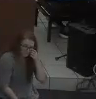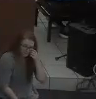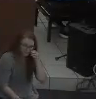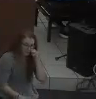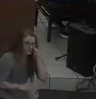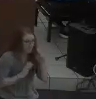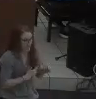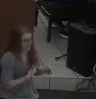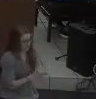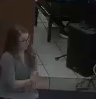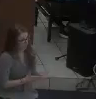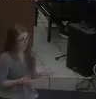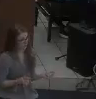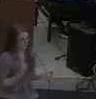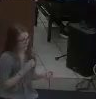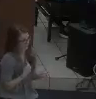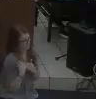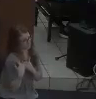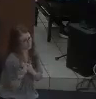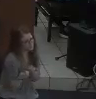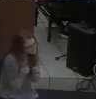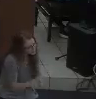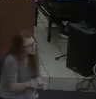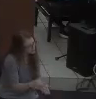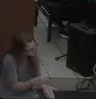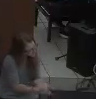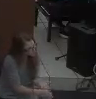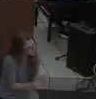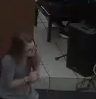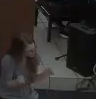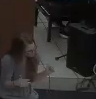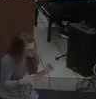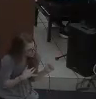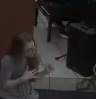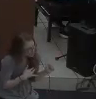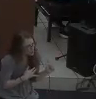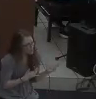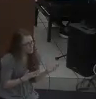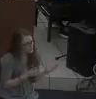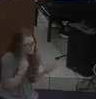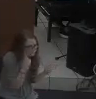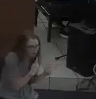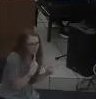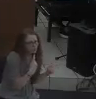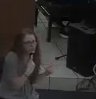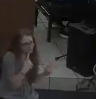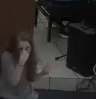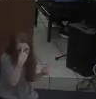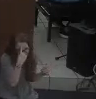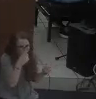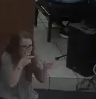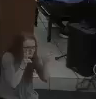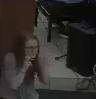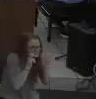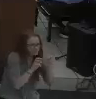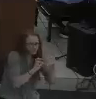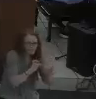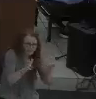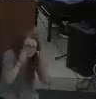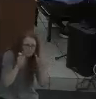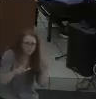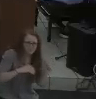is to come in honest need, with open hearts and minds and mouths and ears, to receive all that